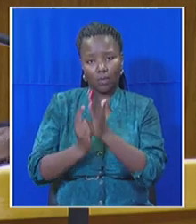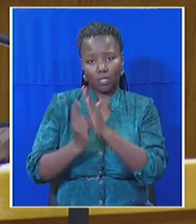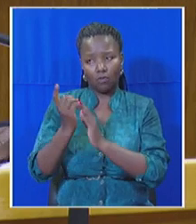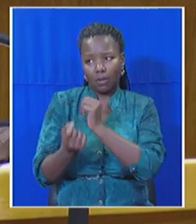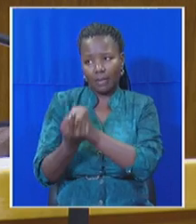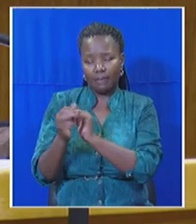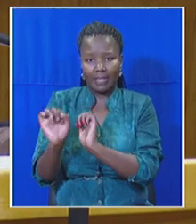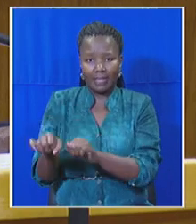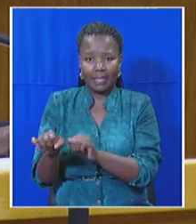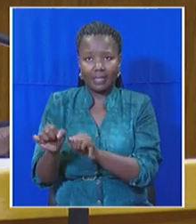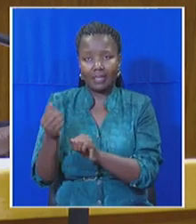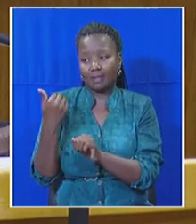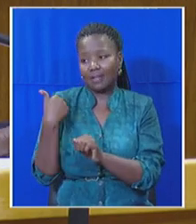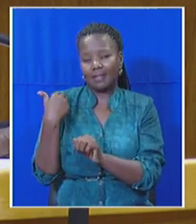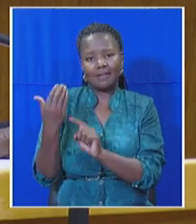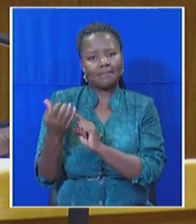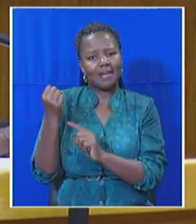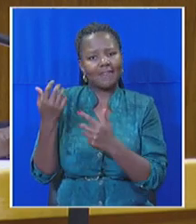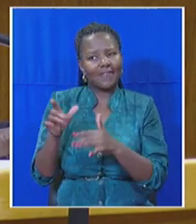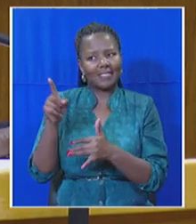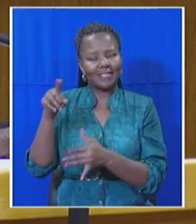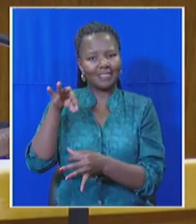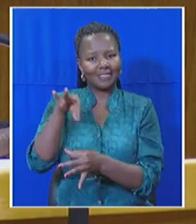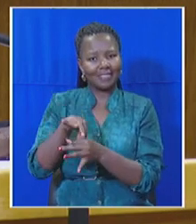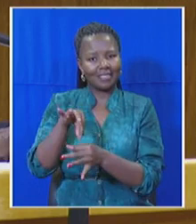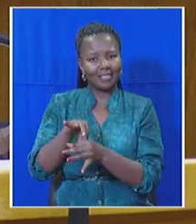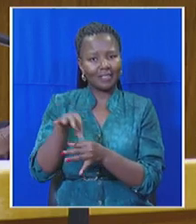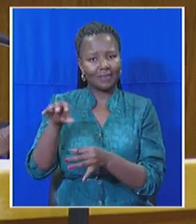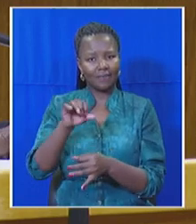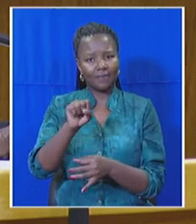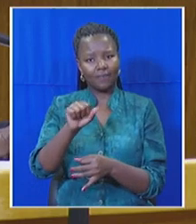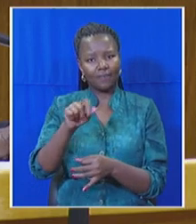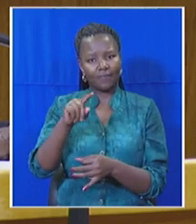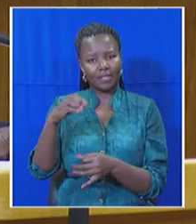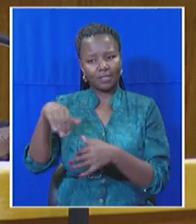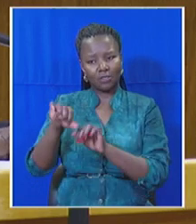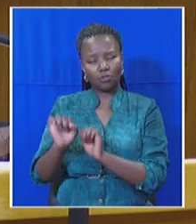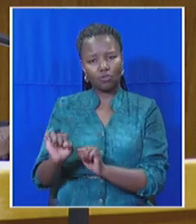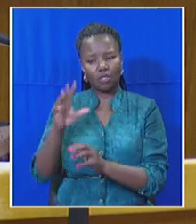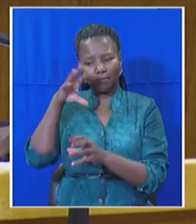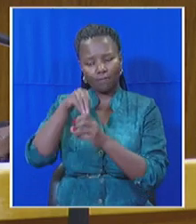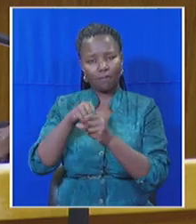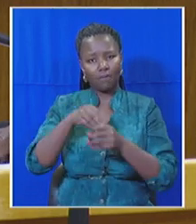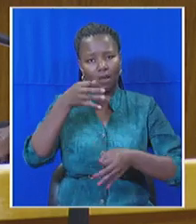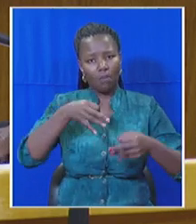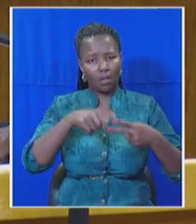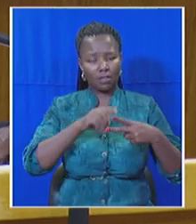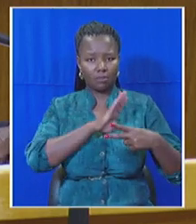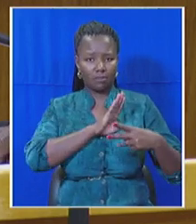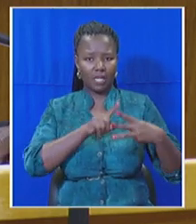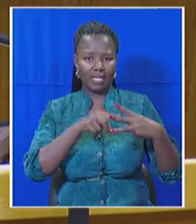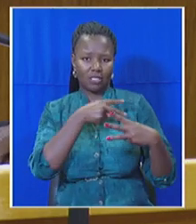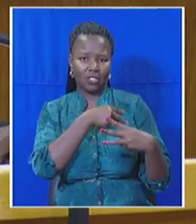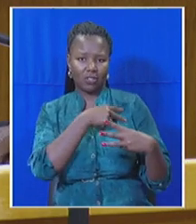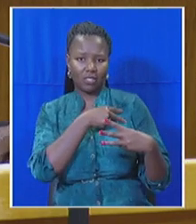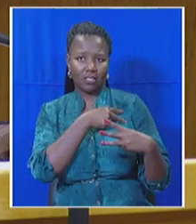milestone was its unanimous election as the chair of the SADC organ on politics, defense, and security.